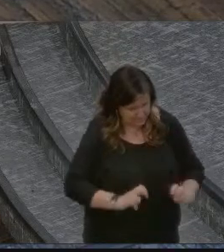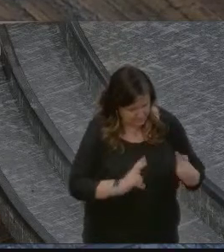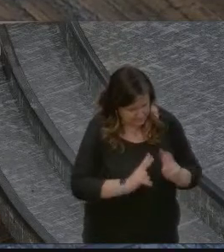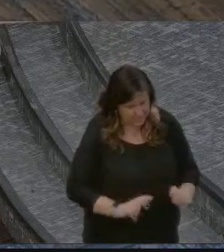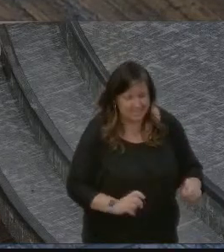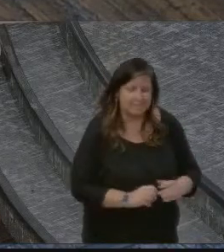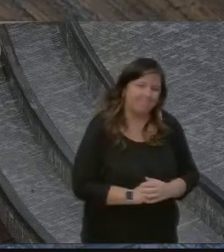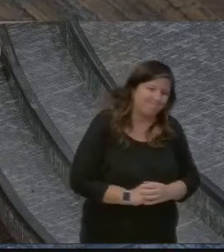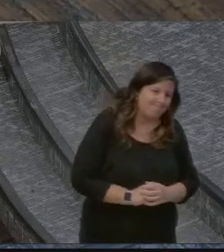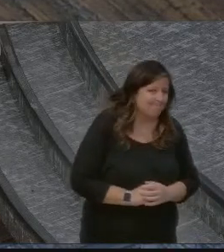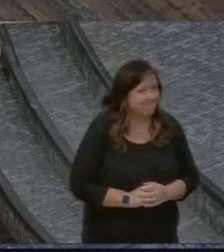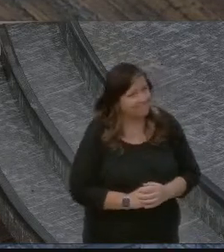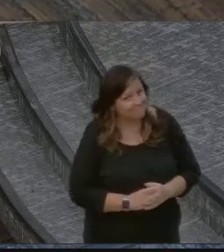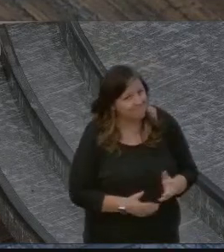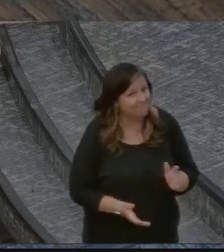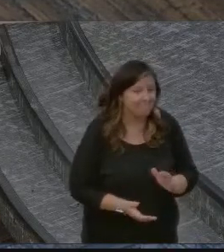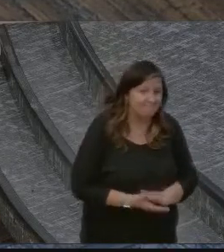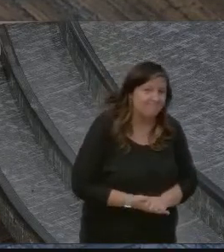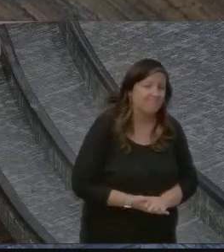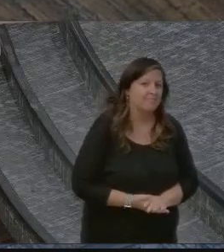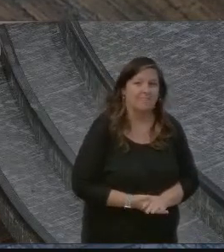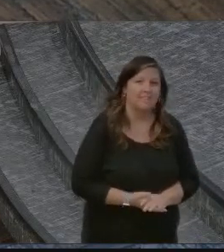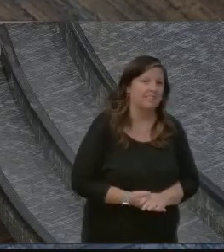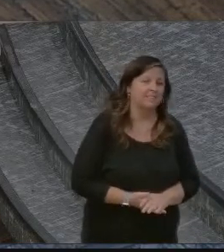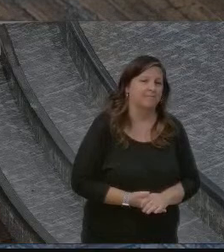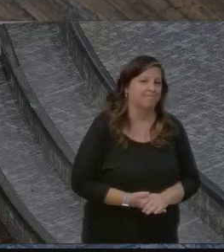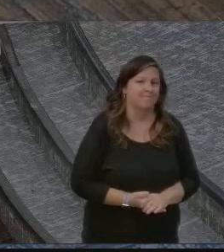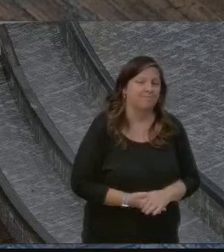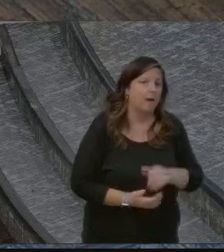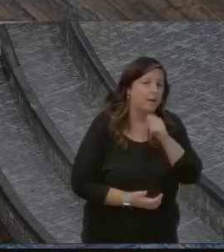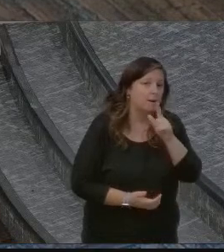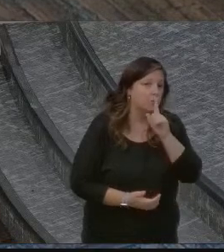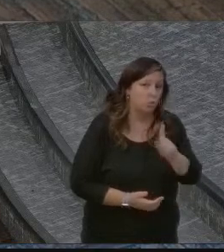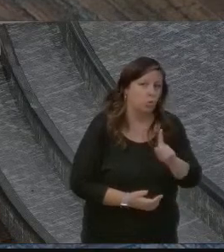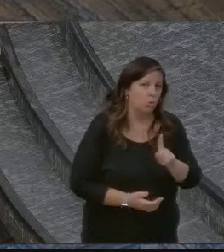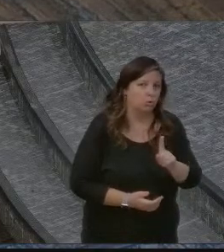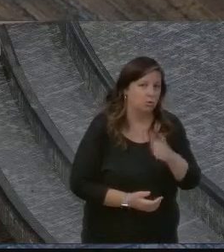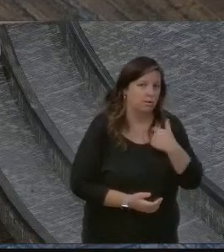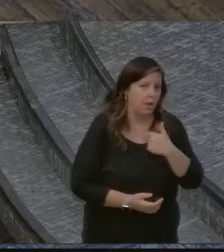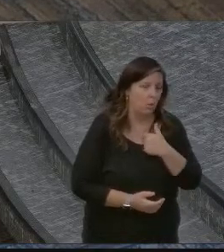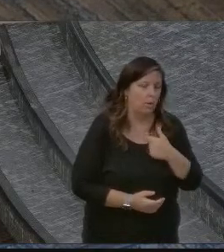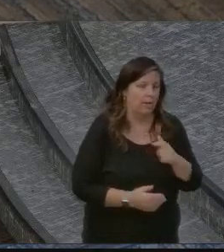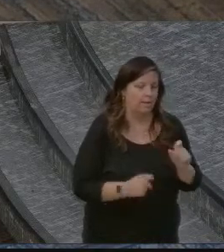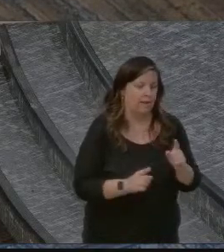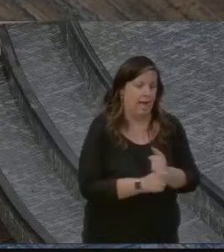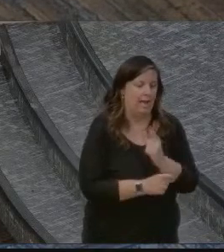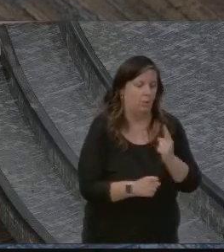adequately inform that process and those policies.